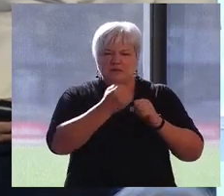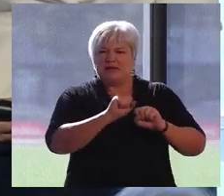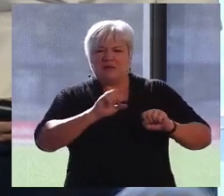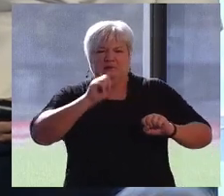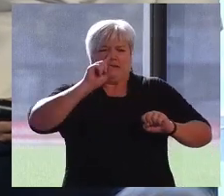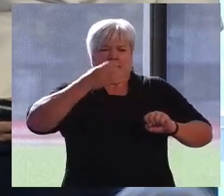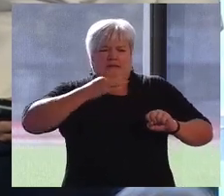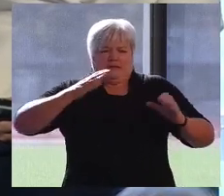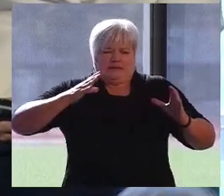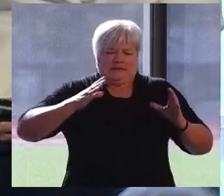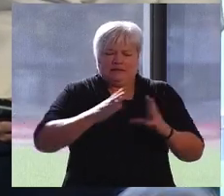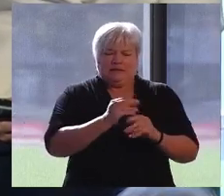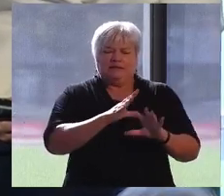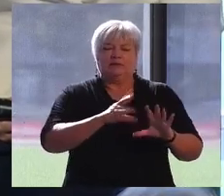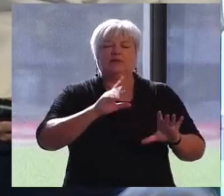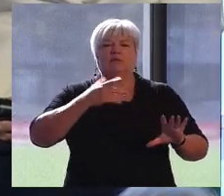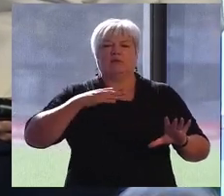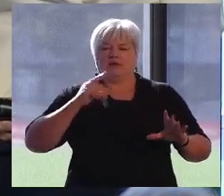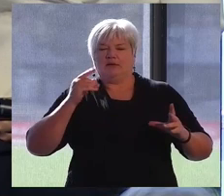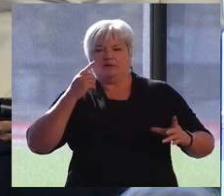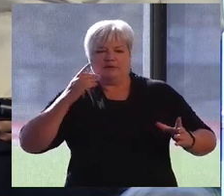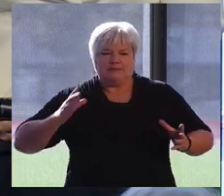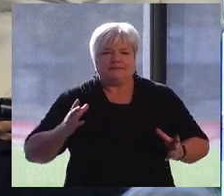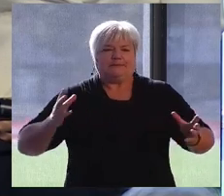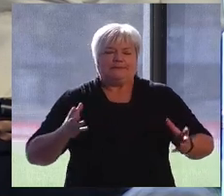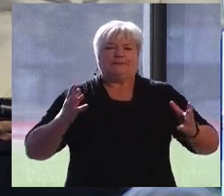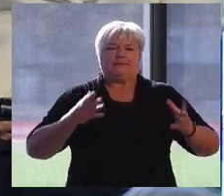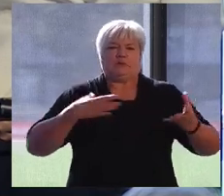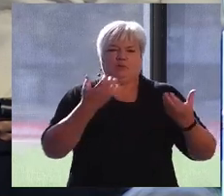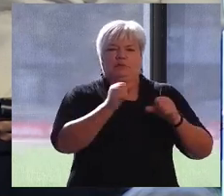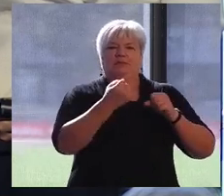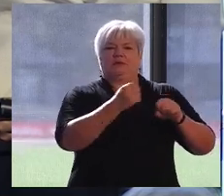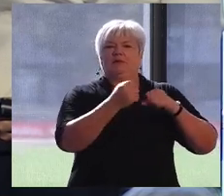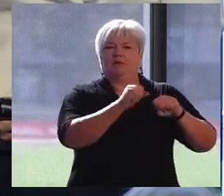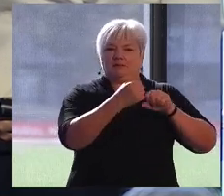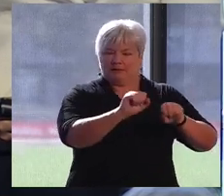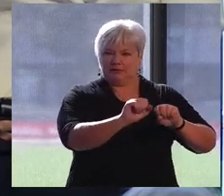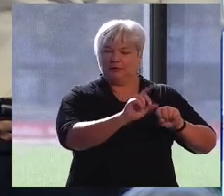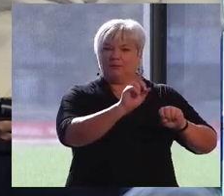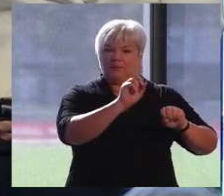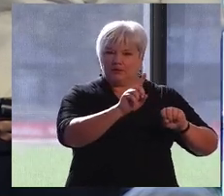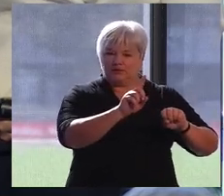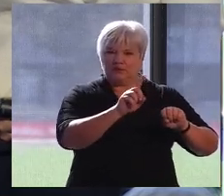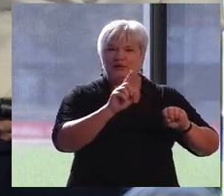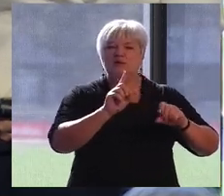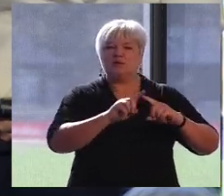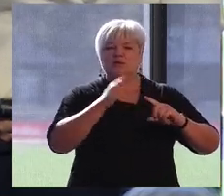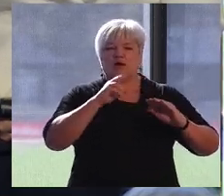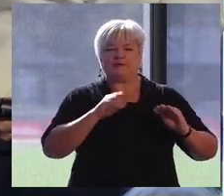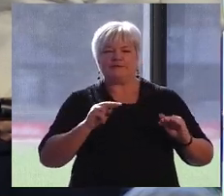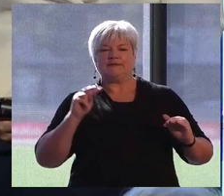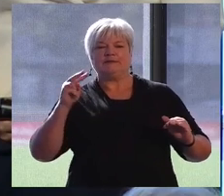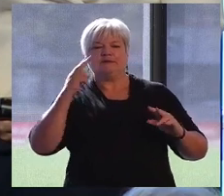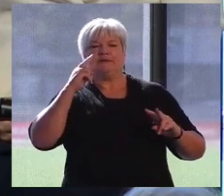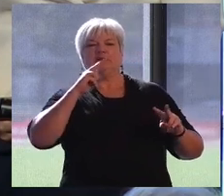further. I think we all just keep throwing our weight behind that protection agenda whilst rising above and looking also at the big